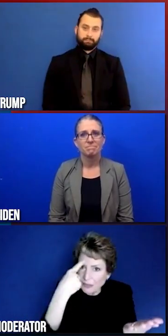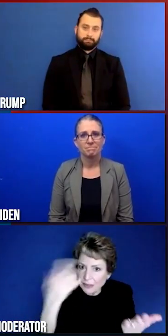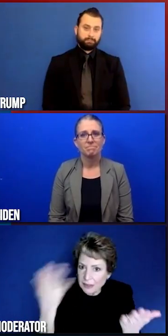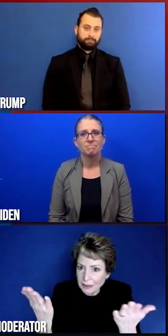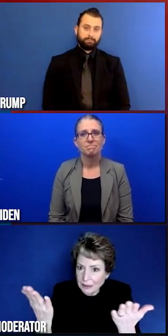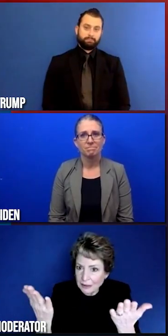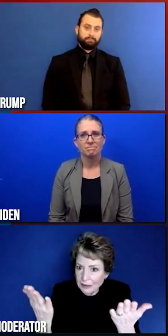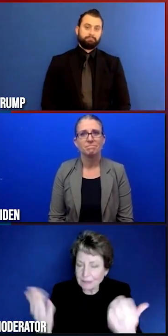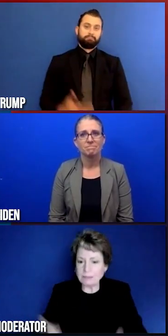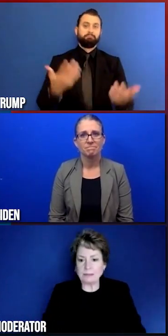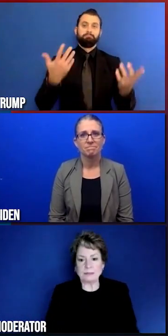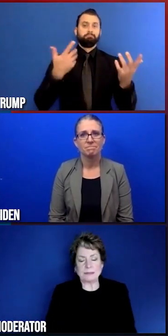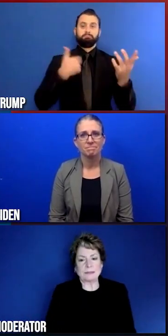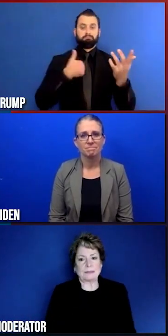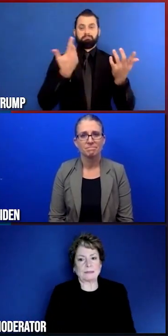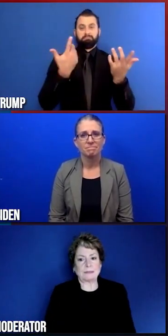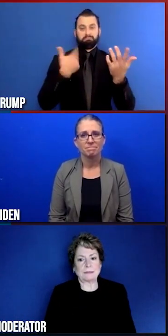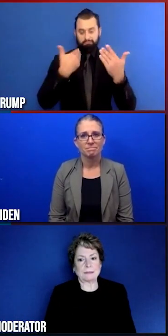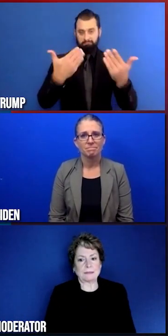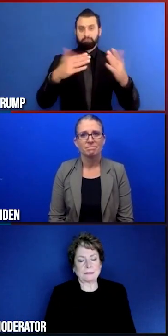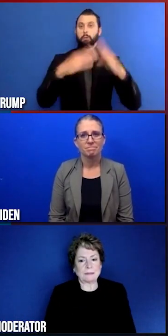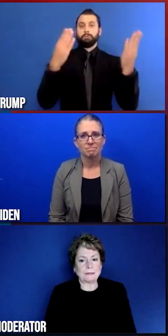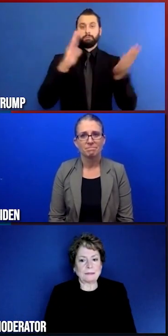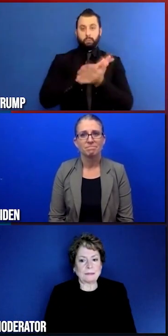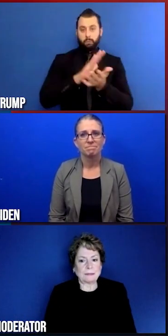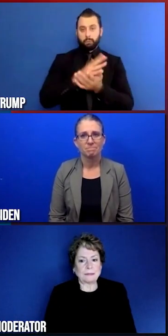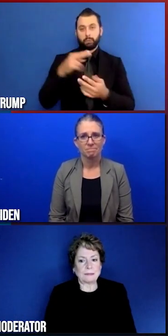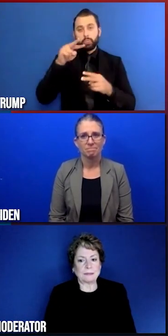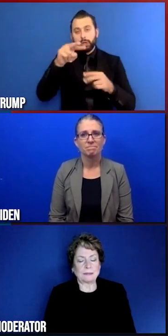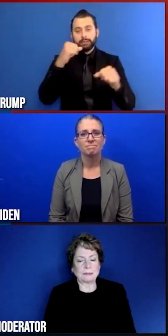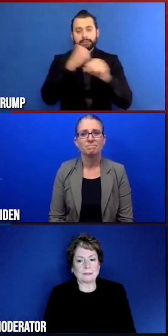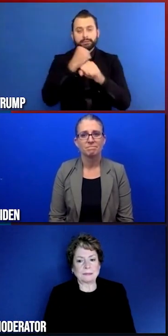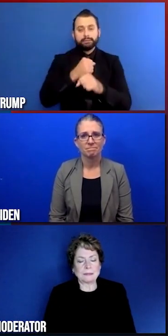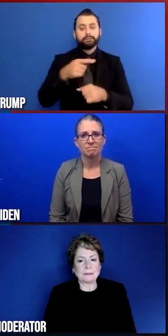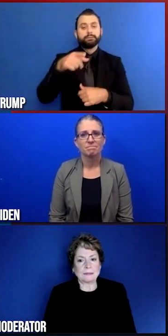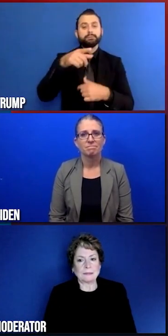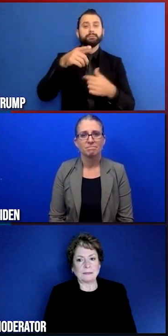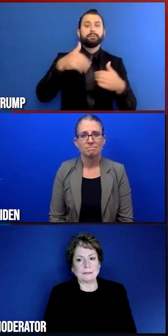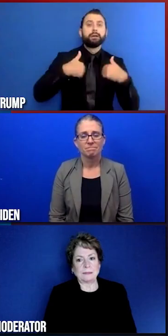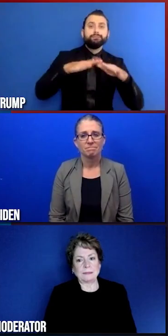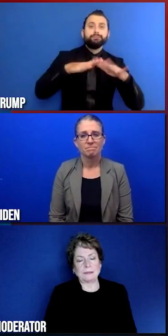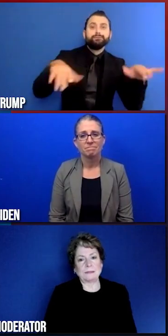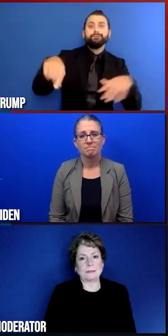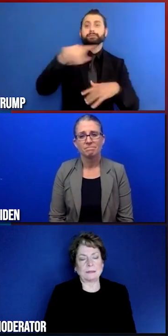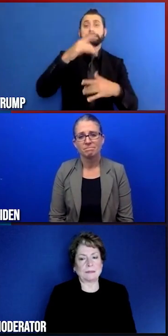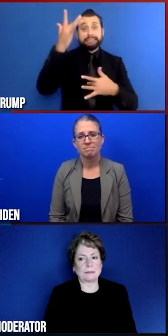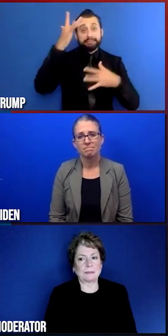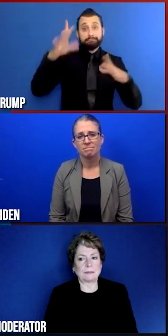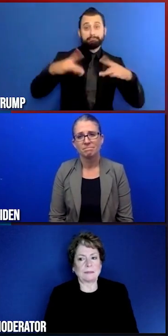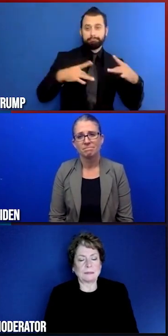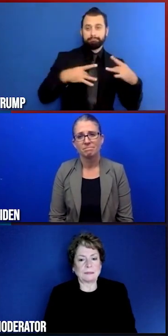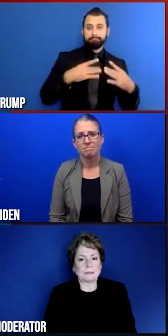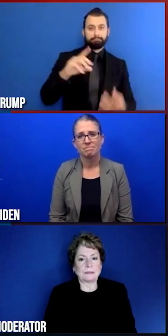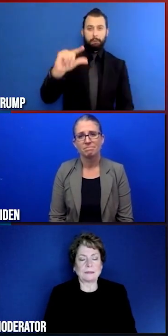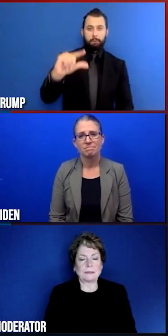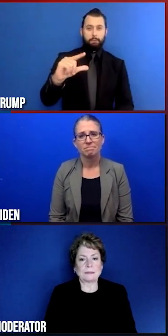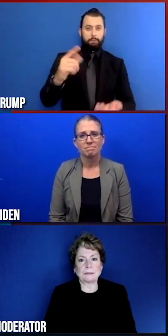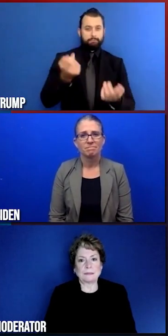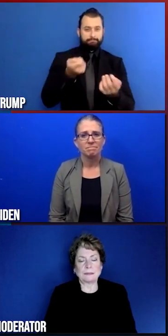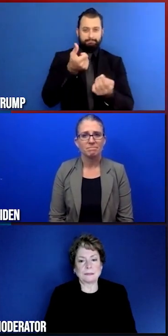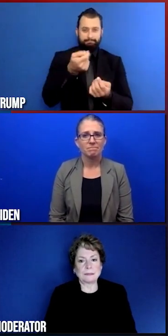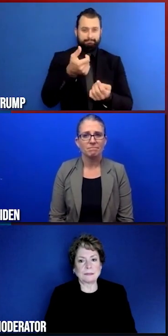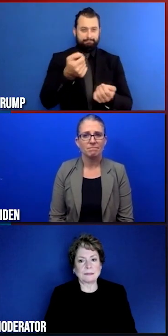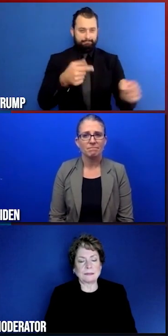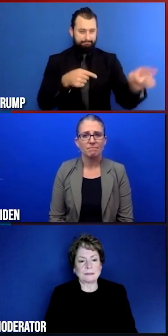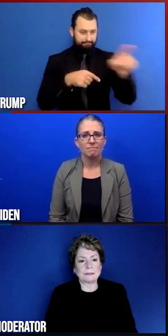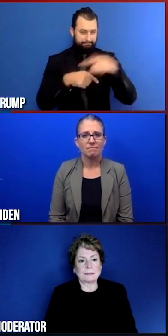want to open the schools. We have to open our country. We're not going to have a country. You can't do this. We can't keep this country closed. This is a